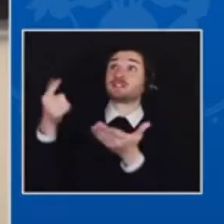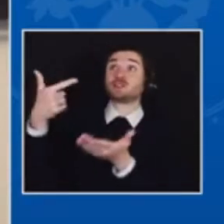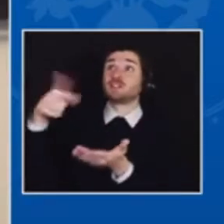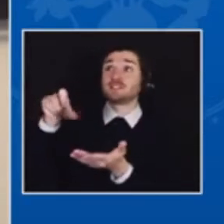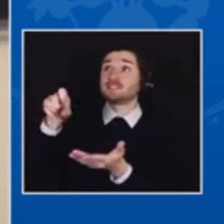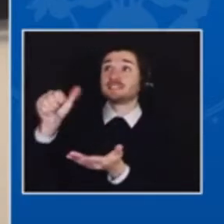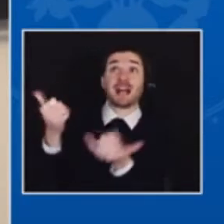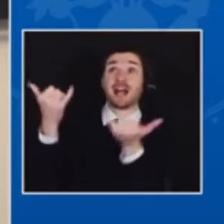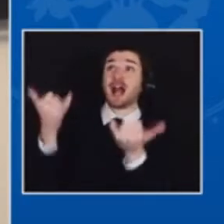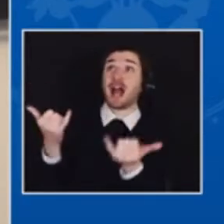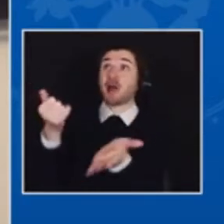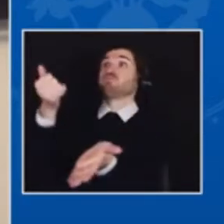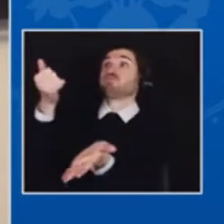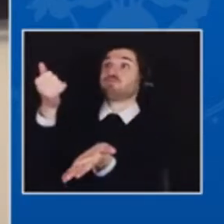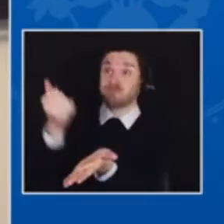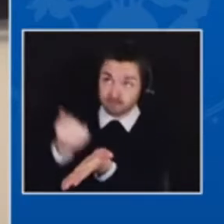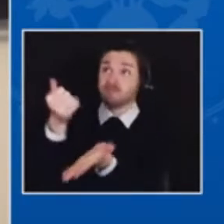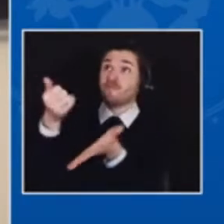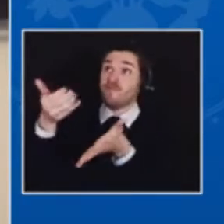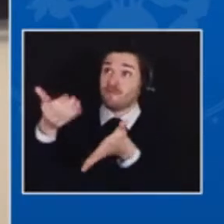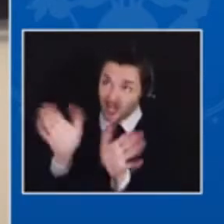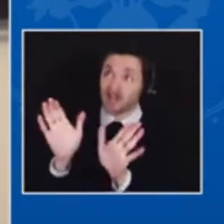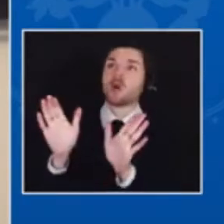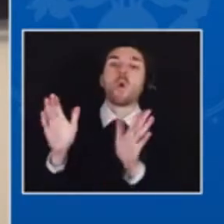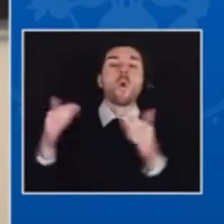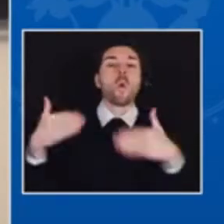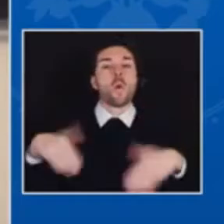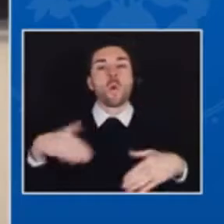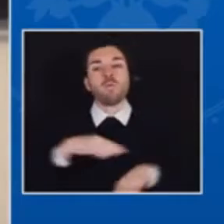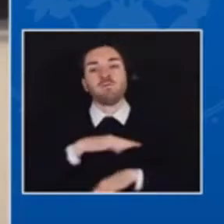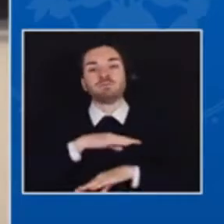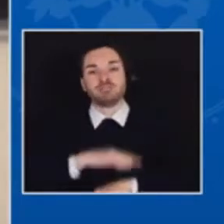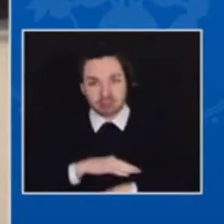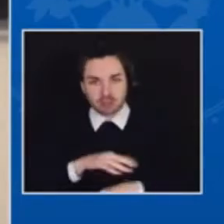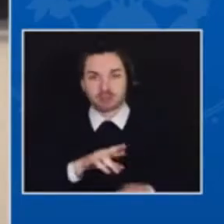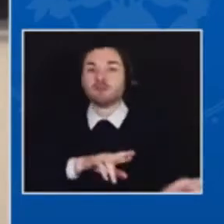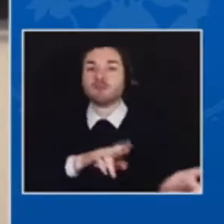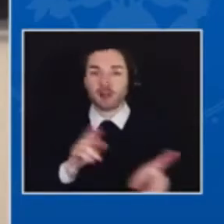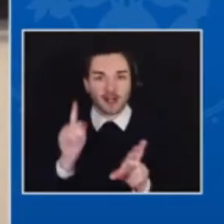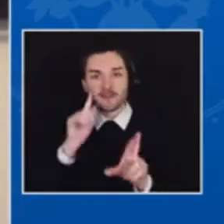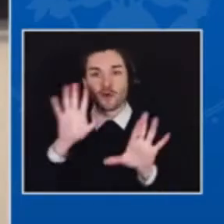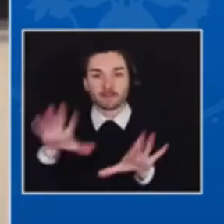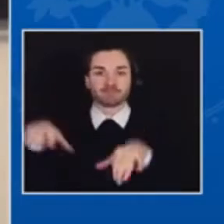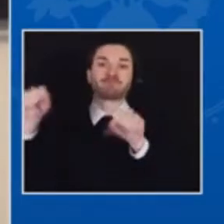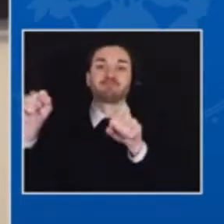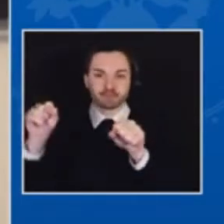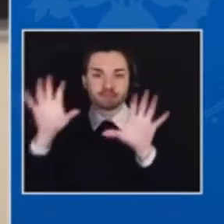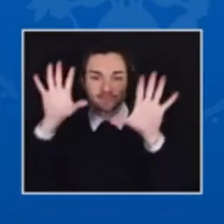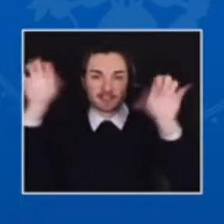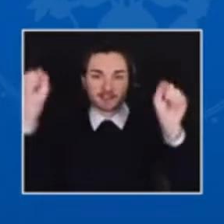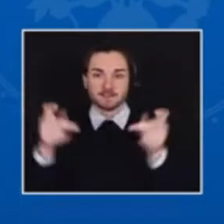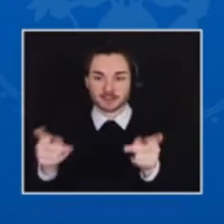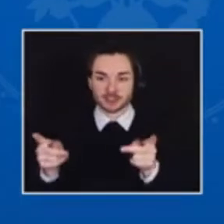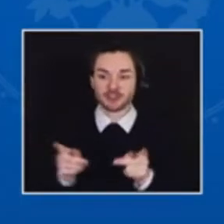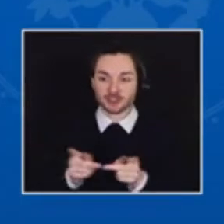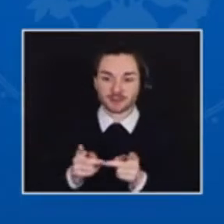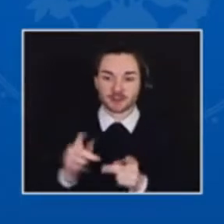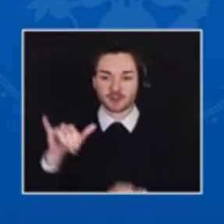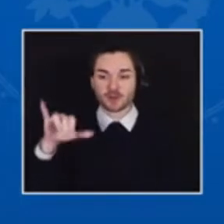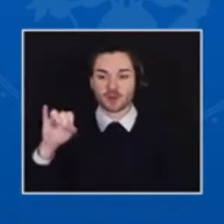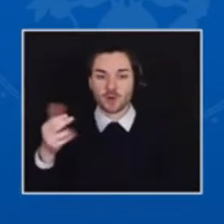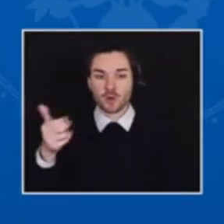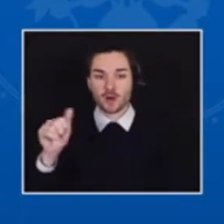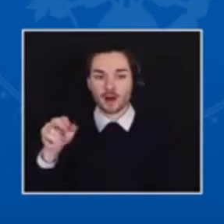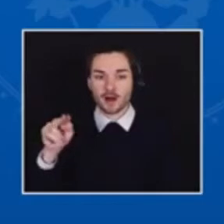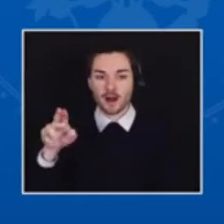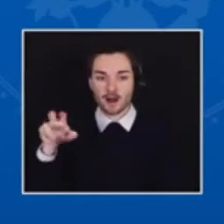signed the ascertainment and we could all move forward with continuing to prepare to govern great we'll take oh sorry y